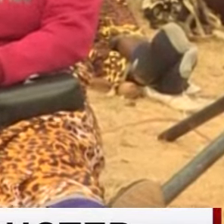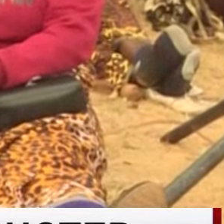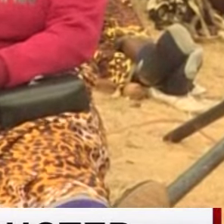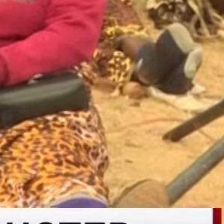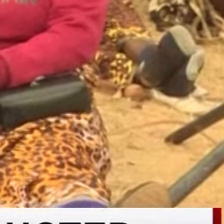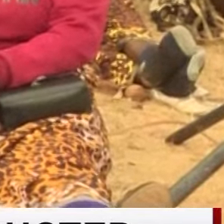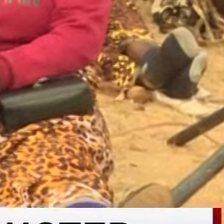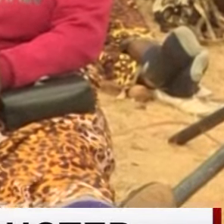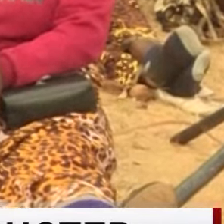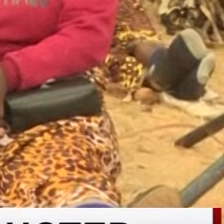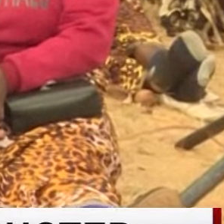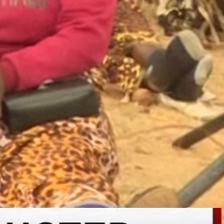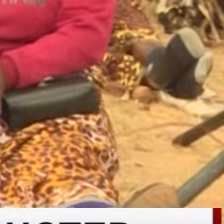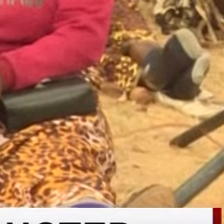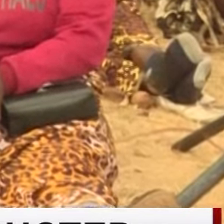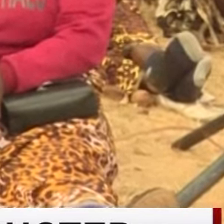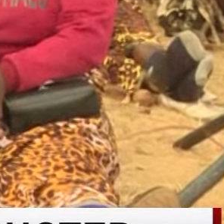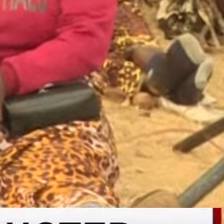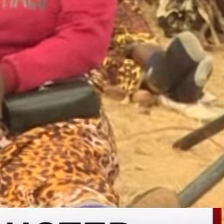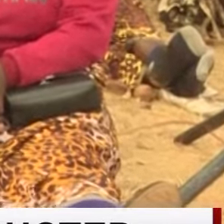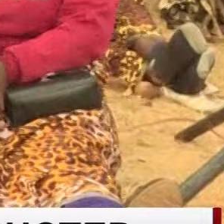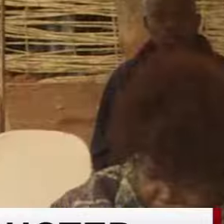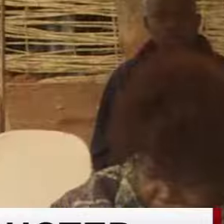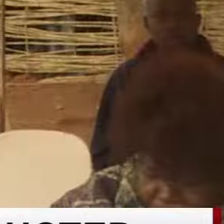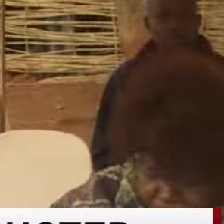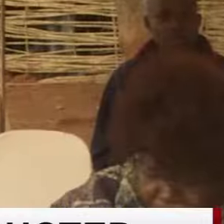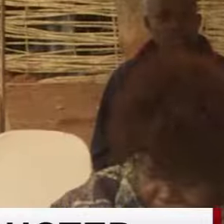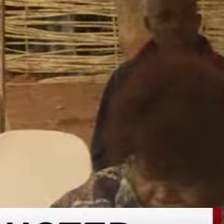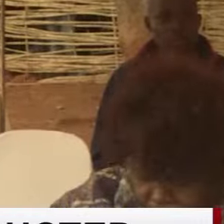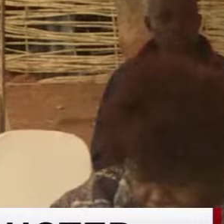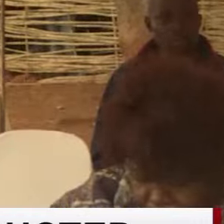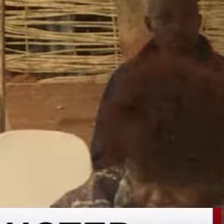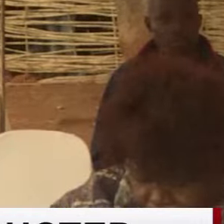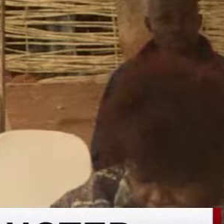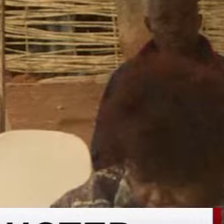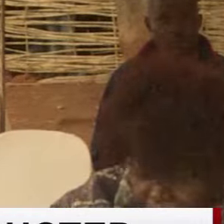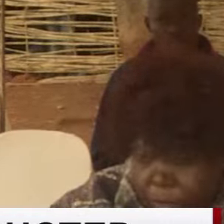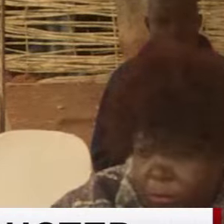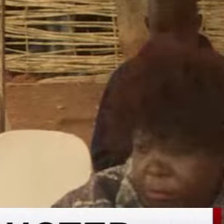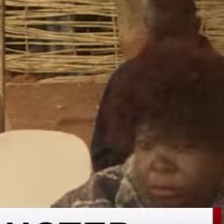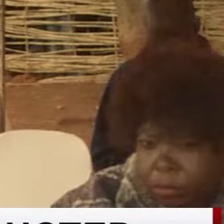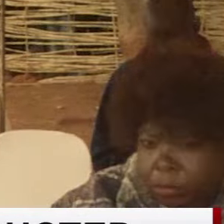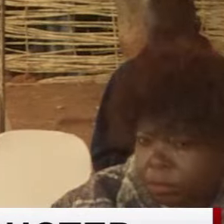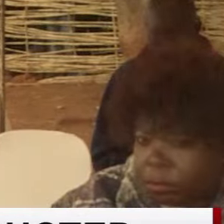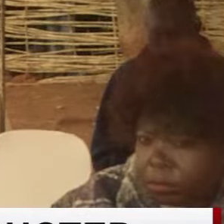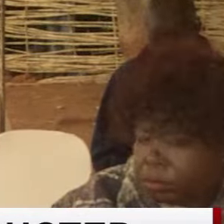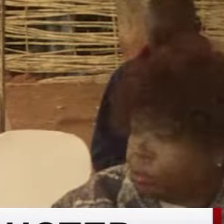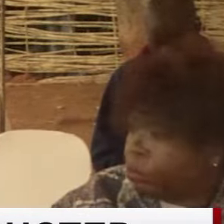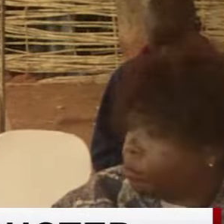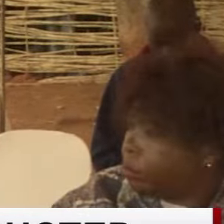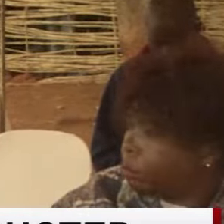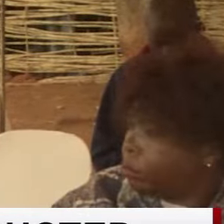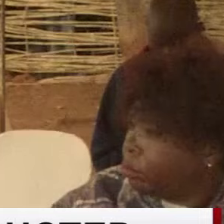go into the vegetables. Because this climate change which has come, it's real. It won't change